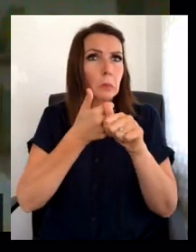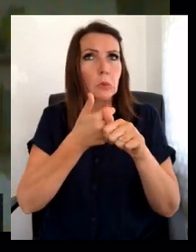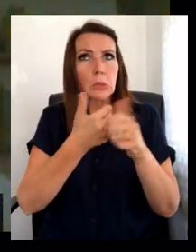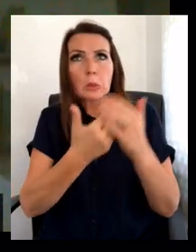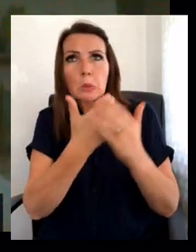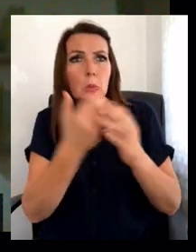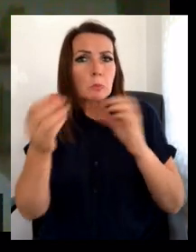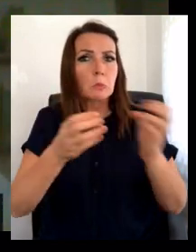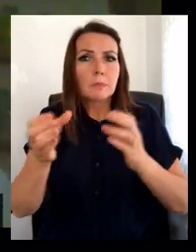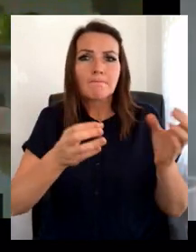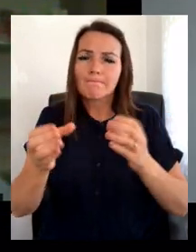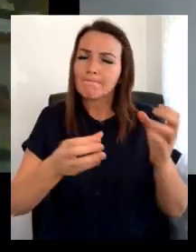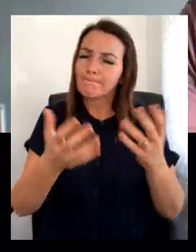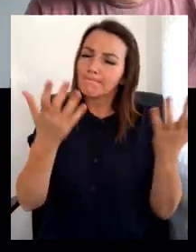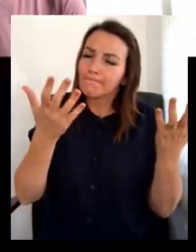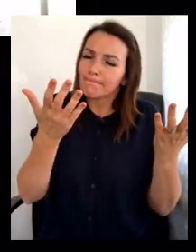artists.